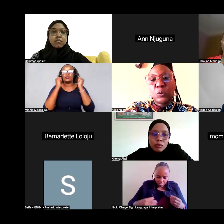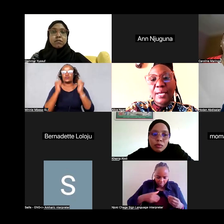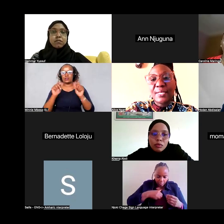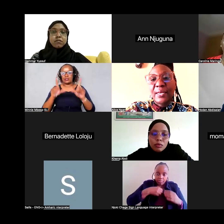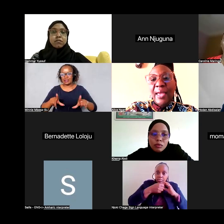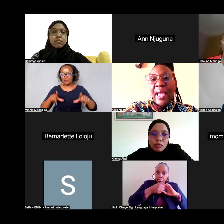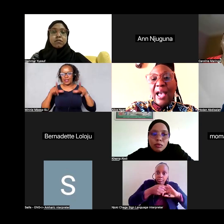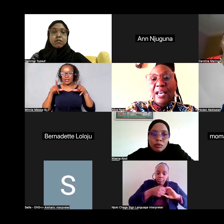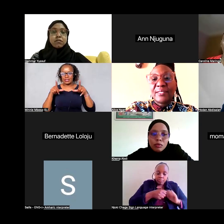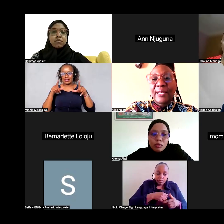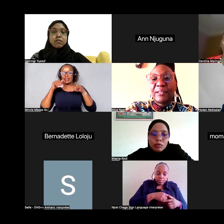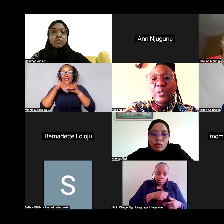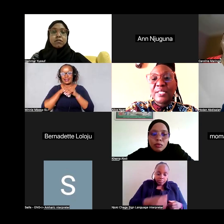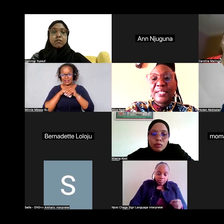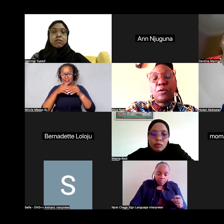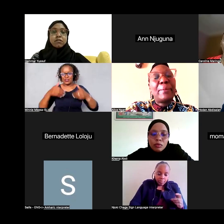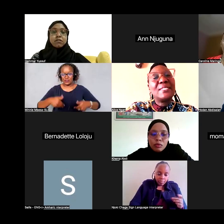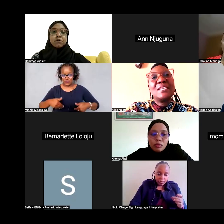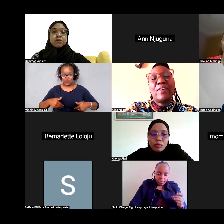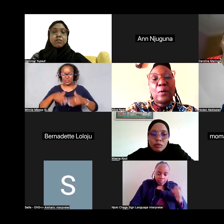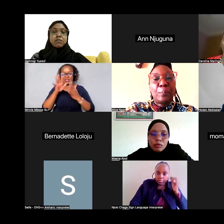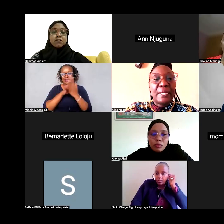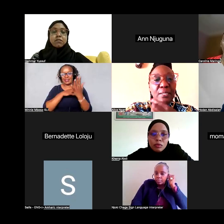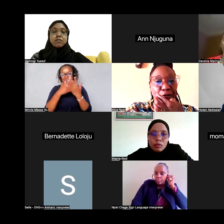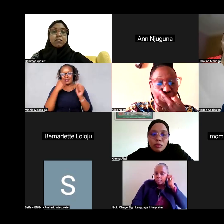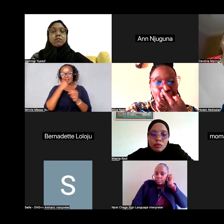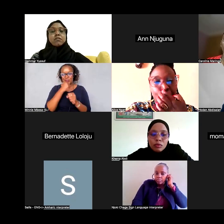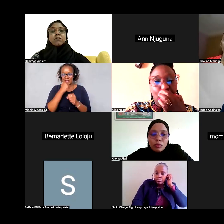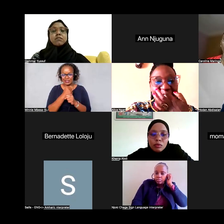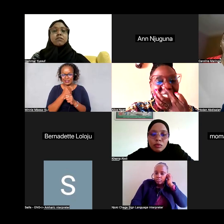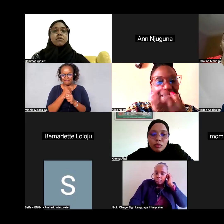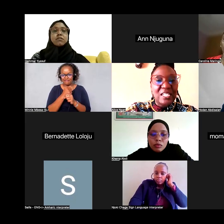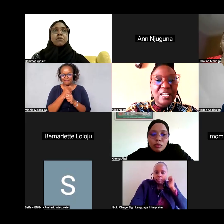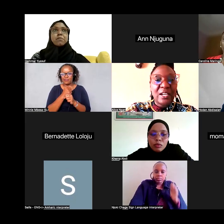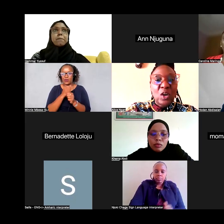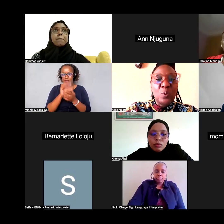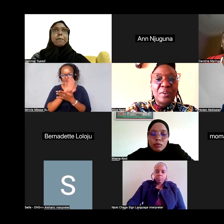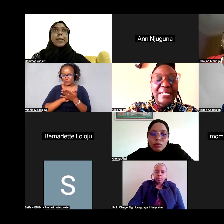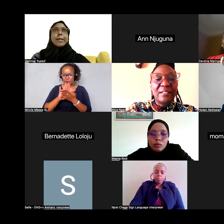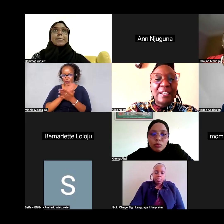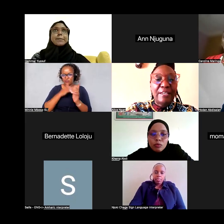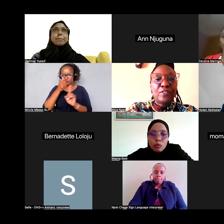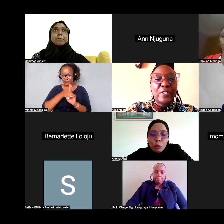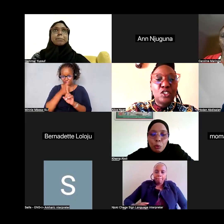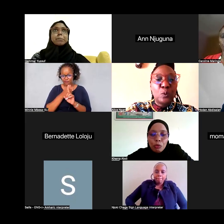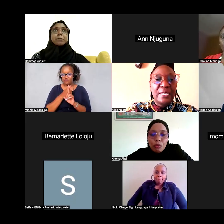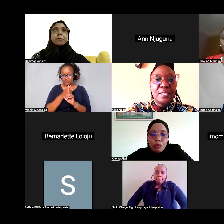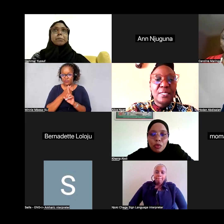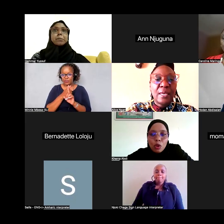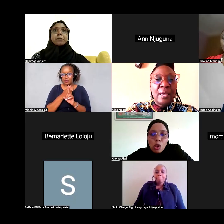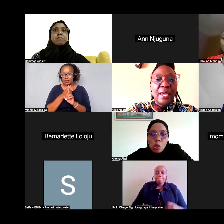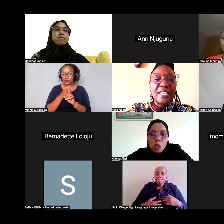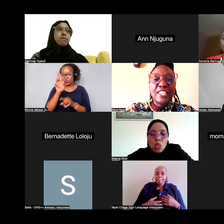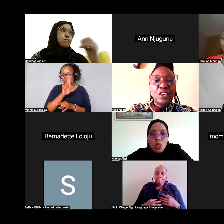advocacy networks, has created a robust environment for advocacy, and we really leverage on